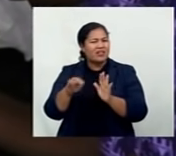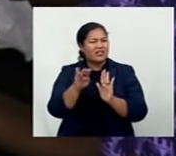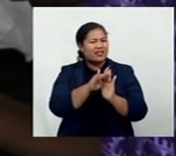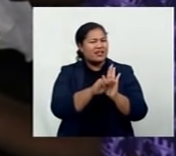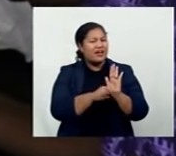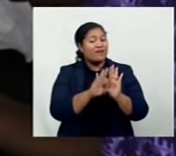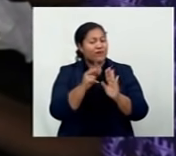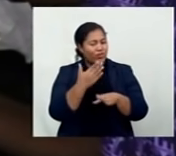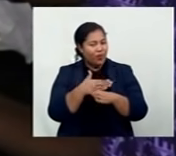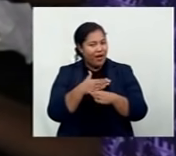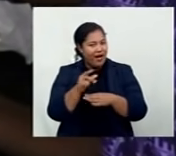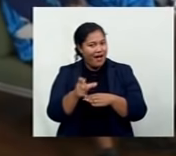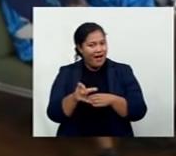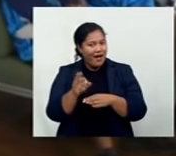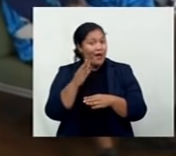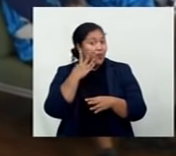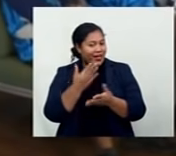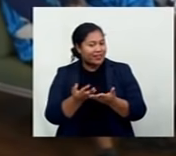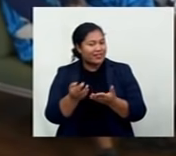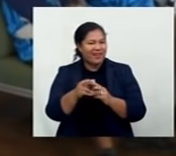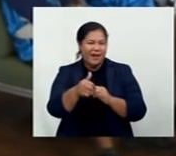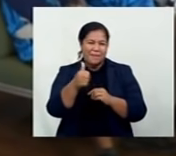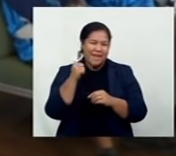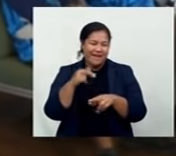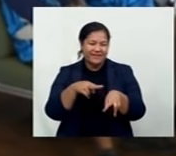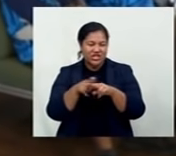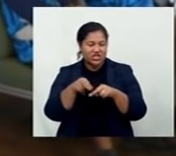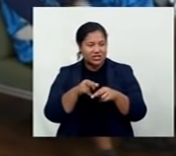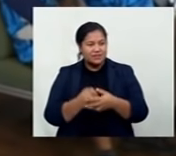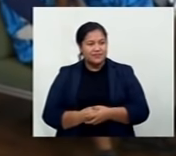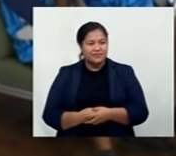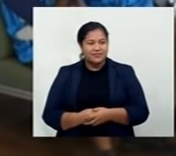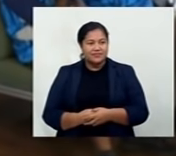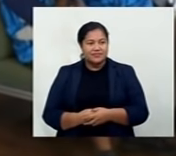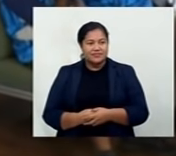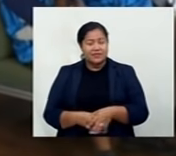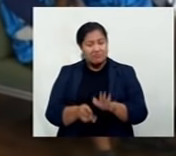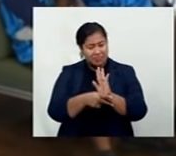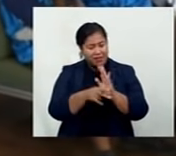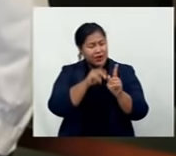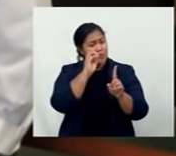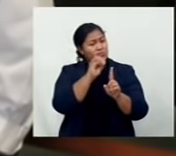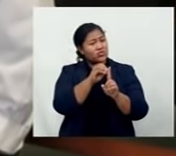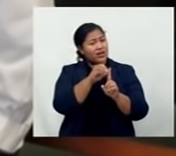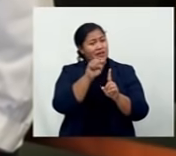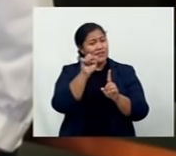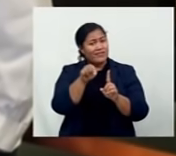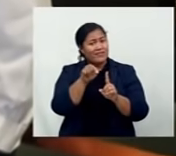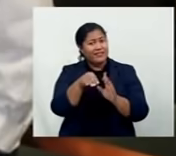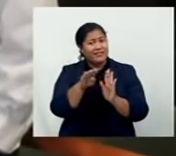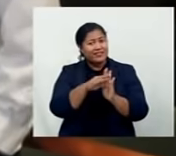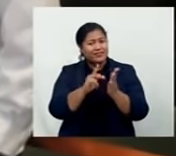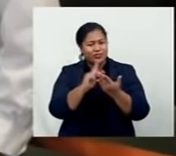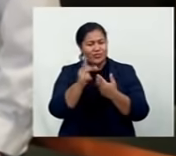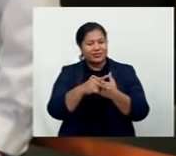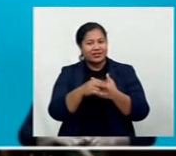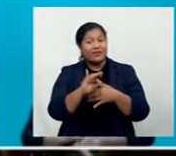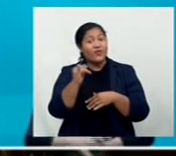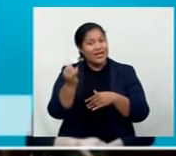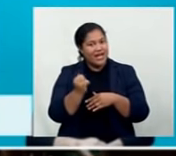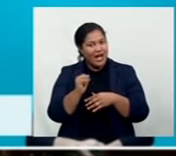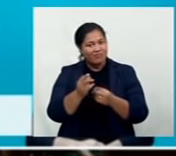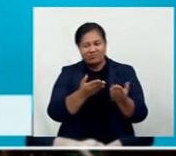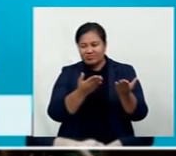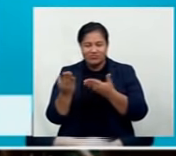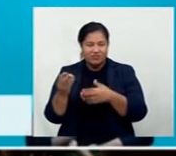these workers upon their return to Fiji. The primary objectives of this scheme is for income to come to Fiji. It's